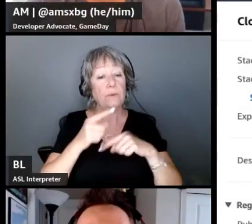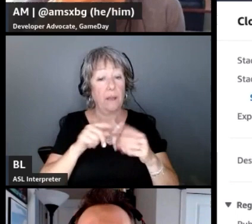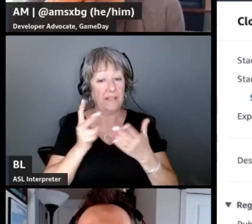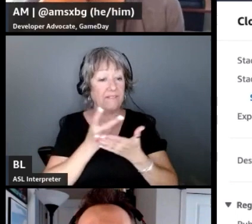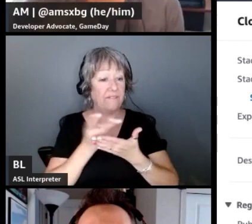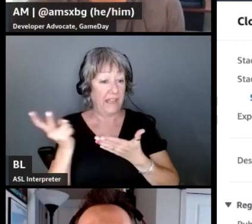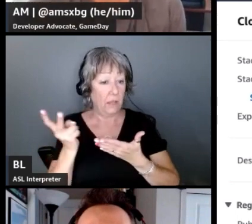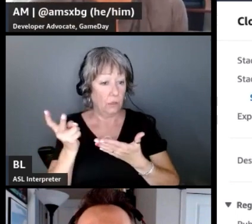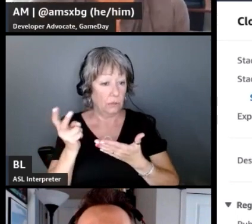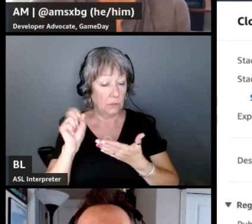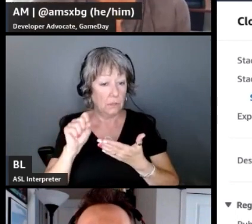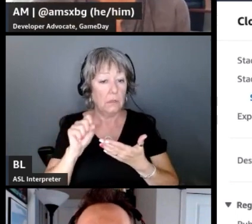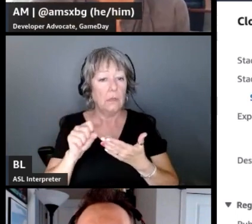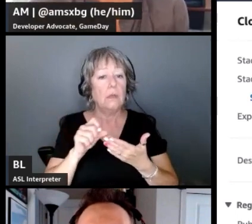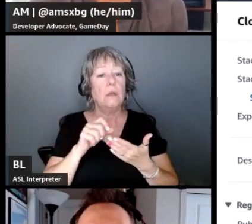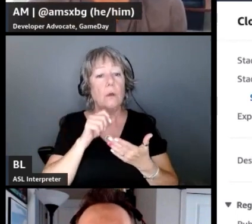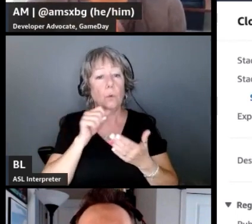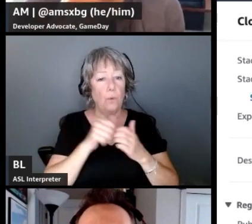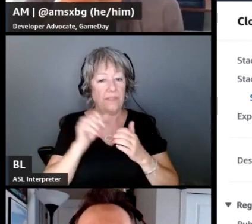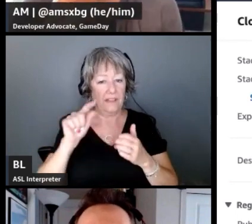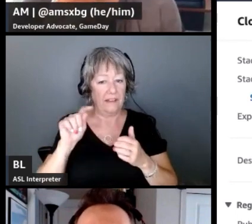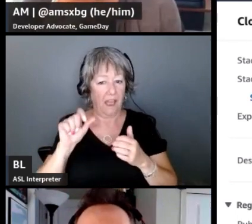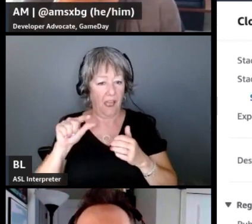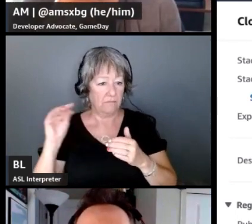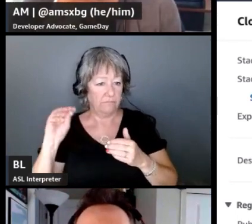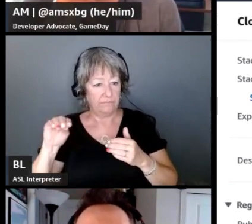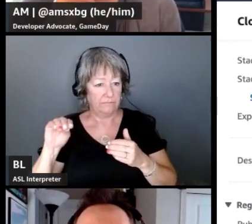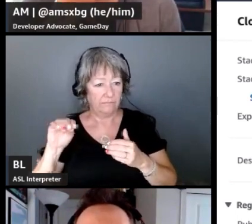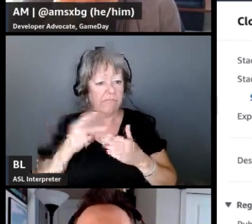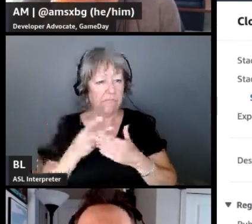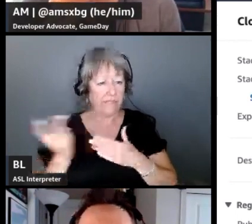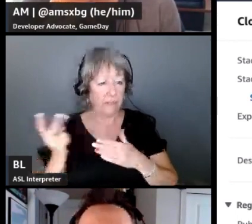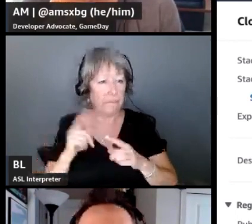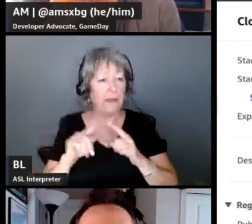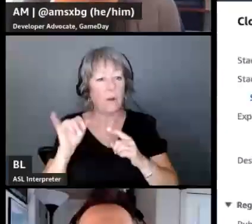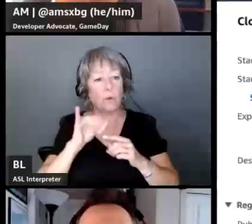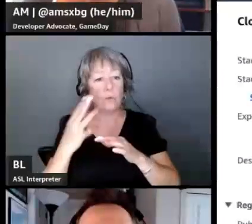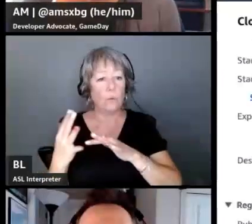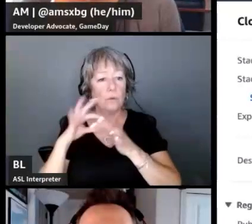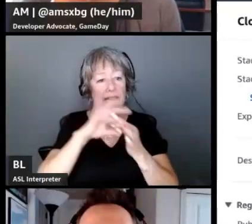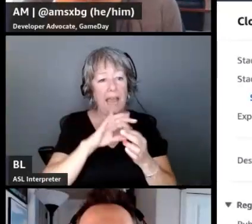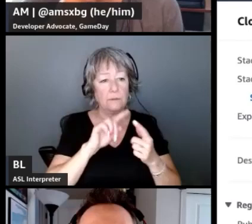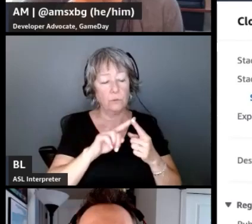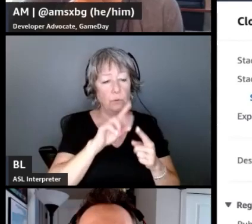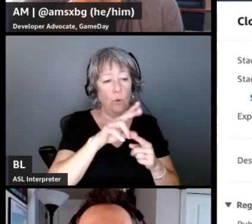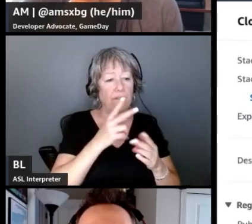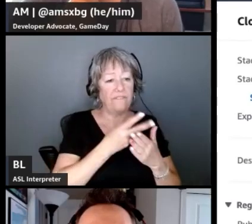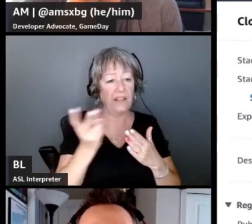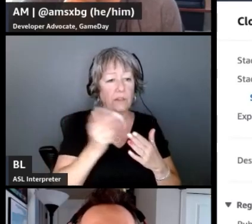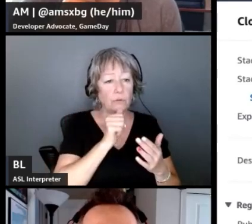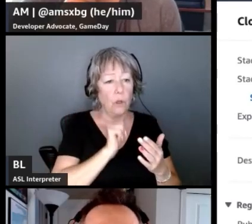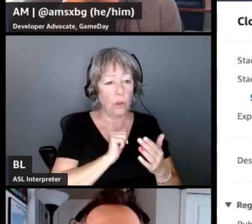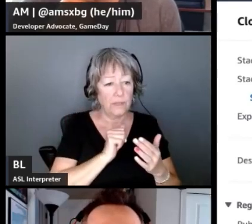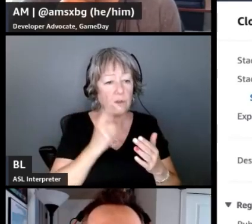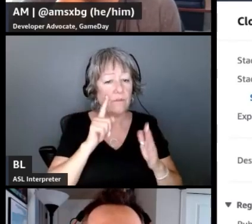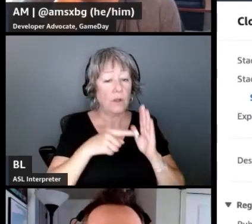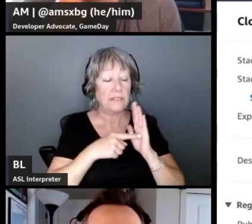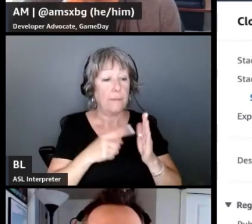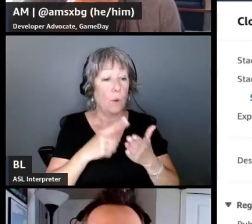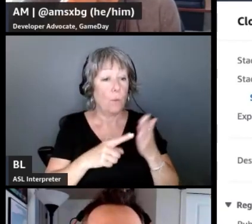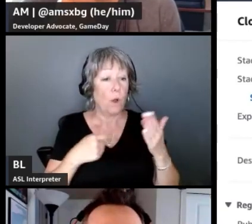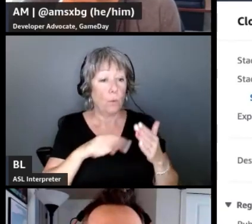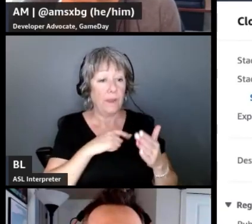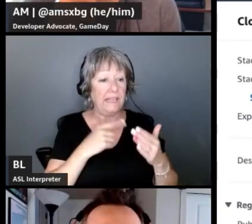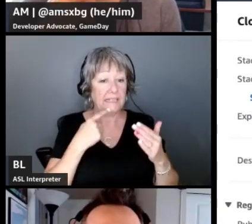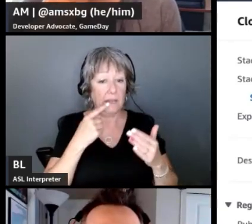not just a piece of tag, but that tag is associated to your failure tolerance. So let's say in the example that we had done, right, you had 6